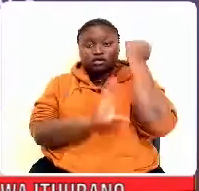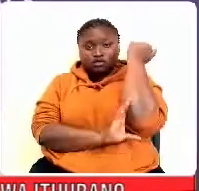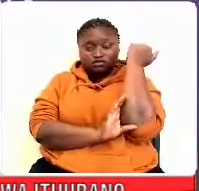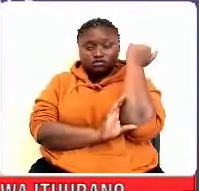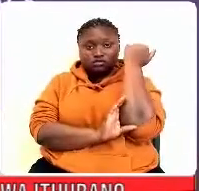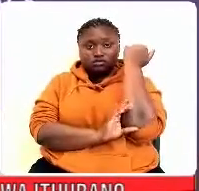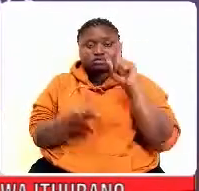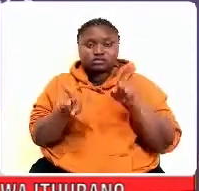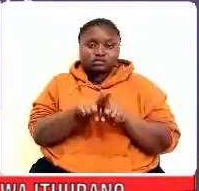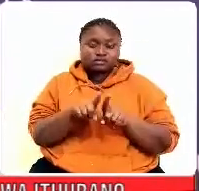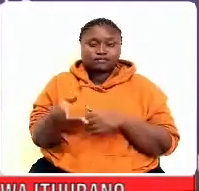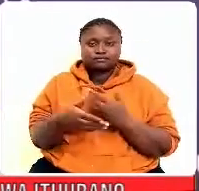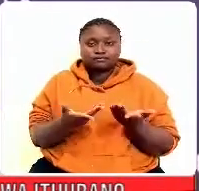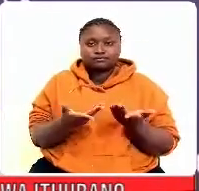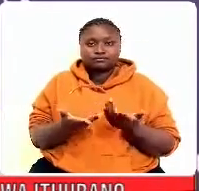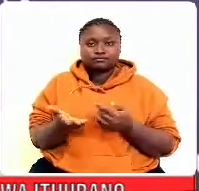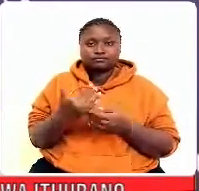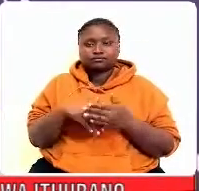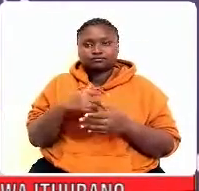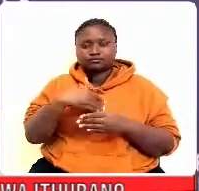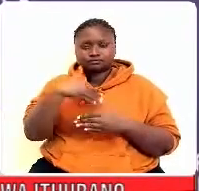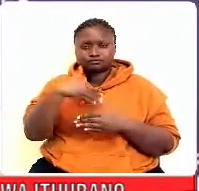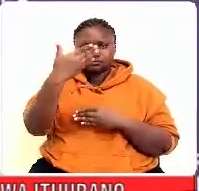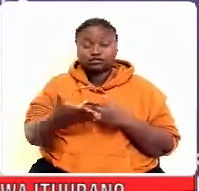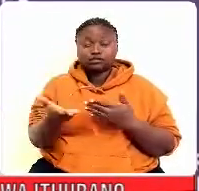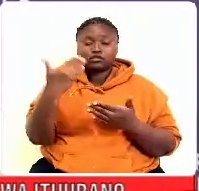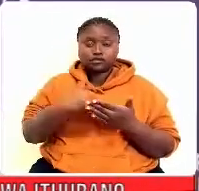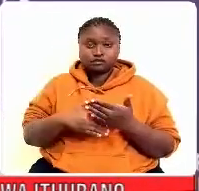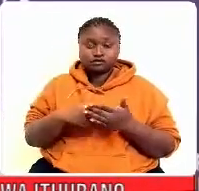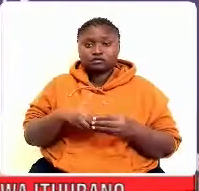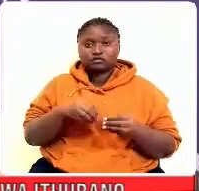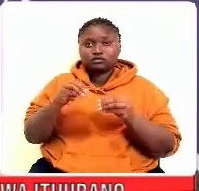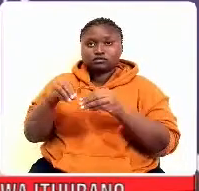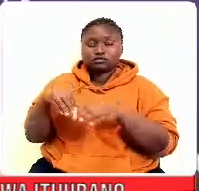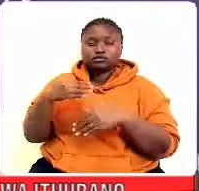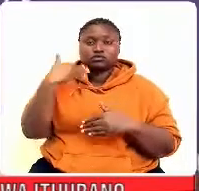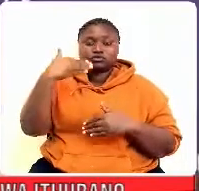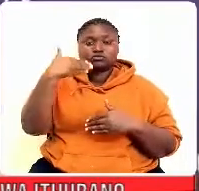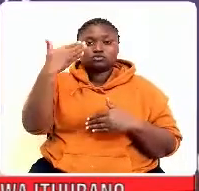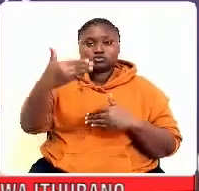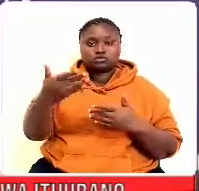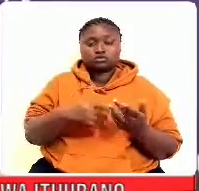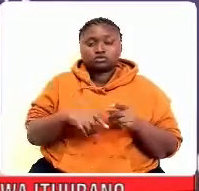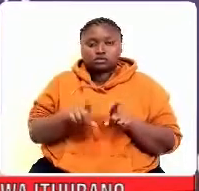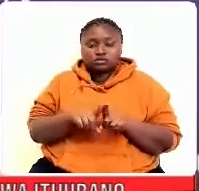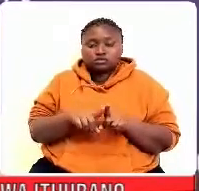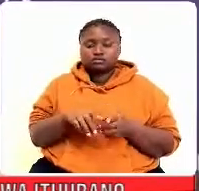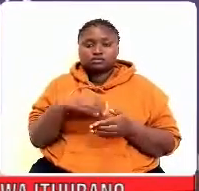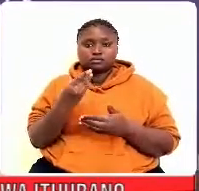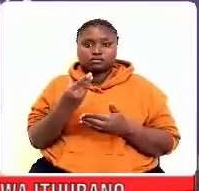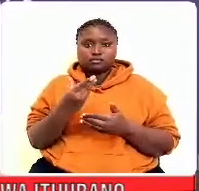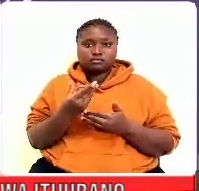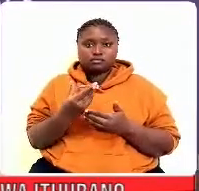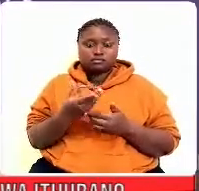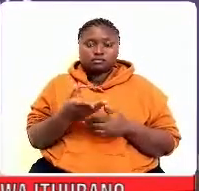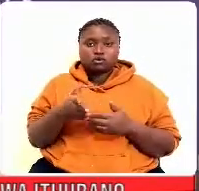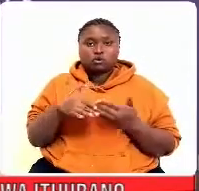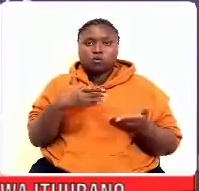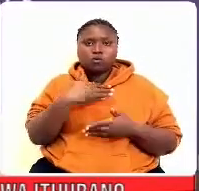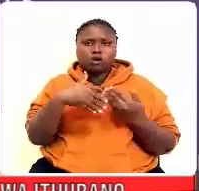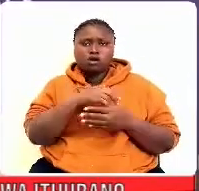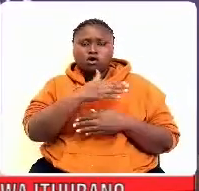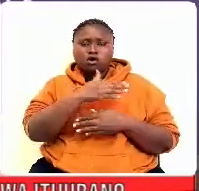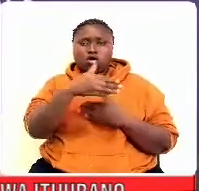And before and after the elections, that will continue to be the case. We are all